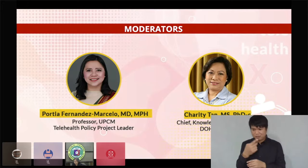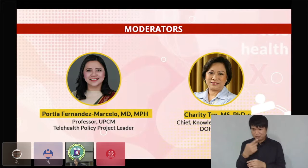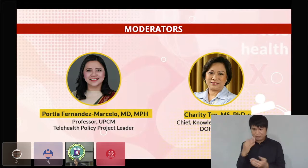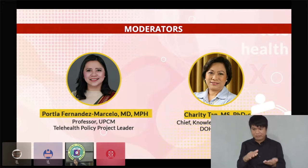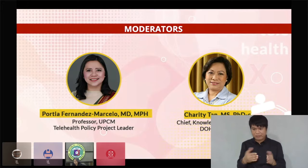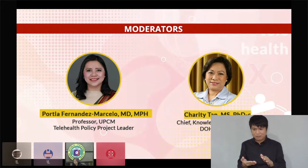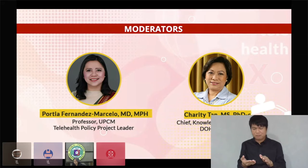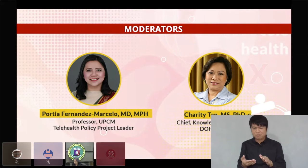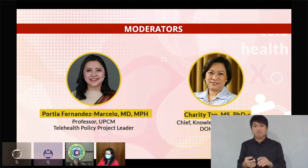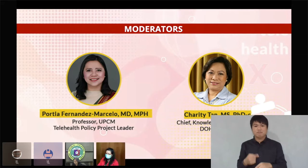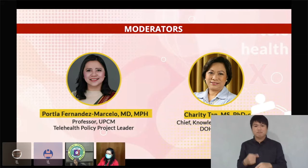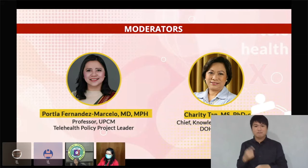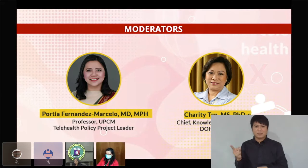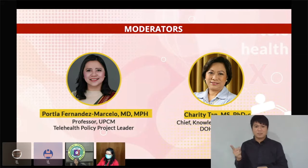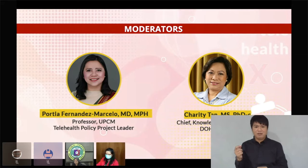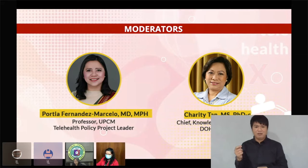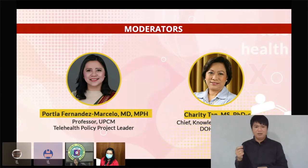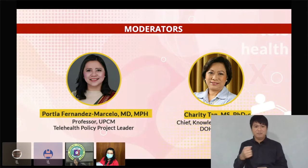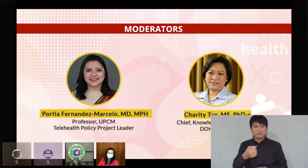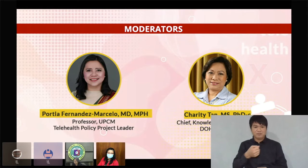floor to Dr. Portia and Chief Charity.